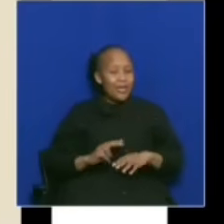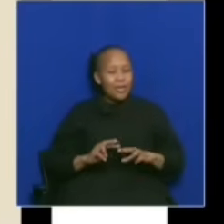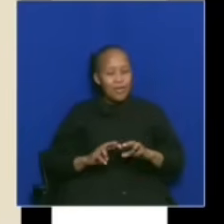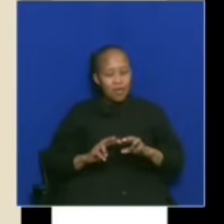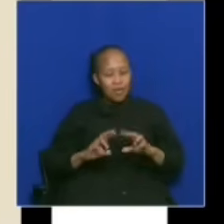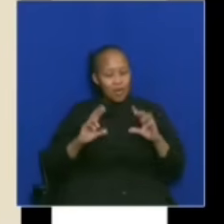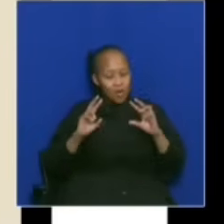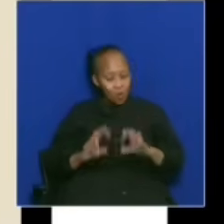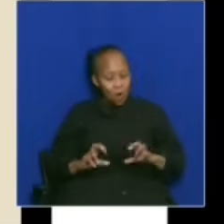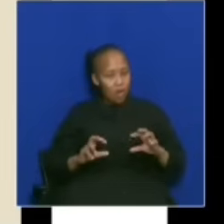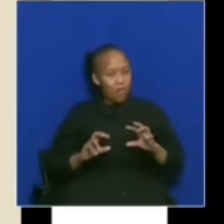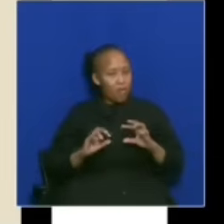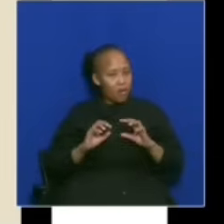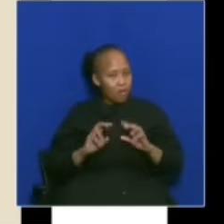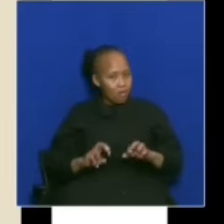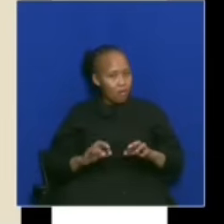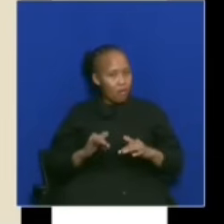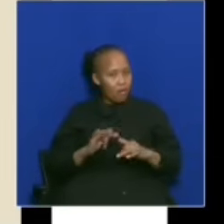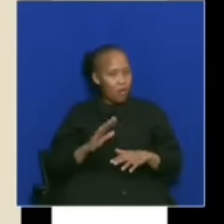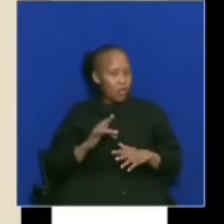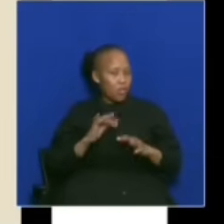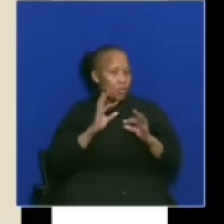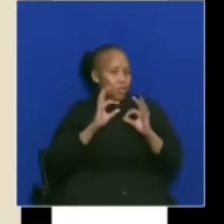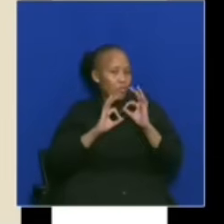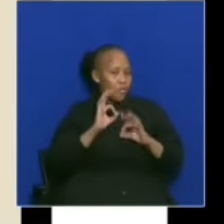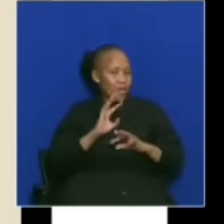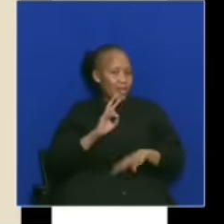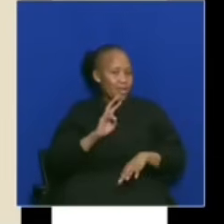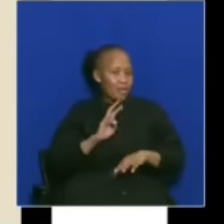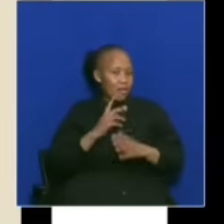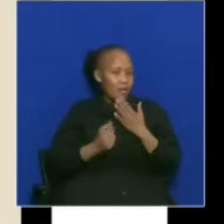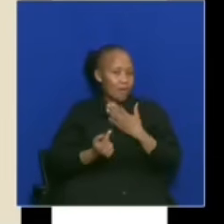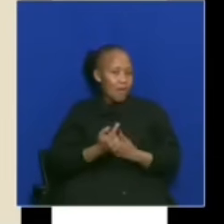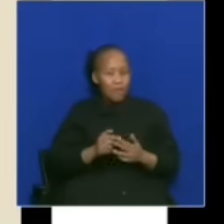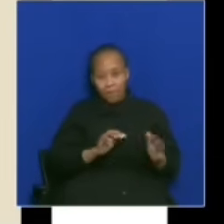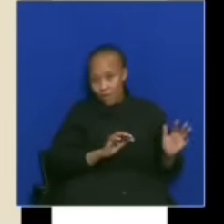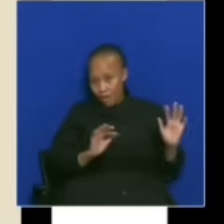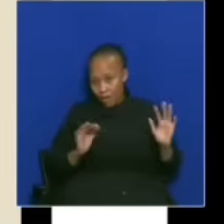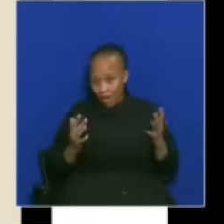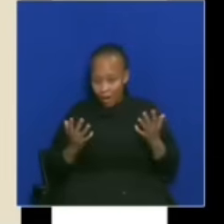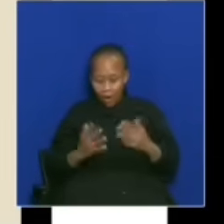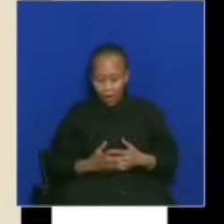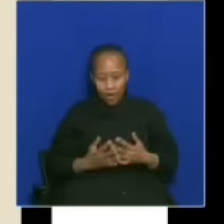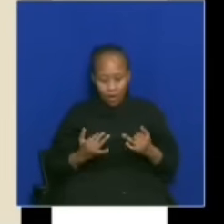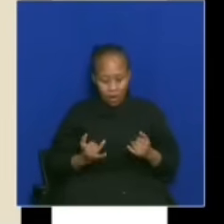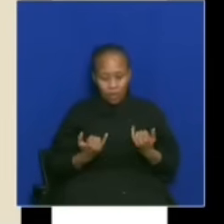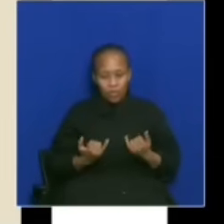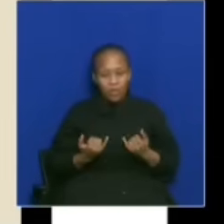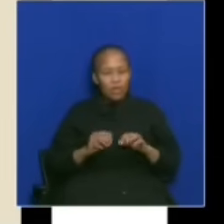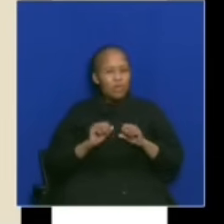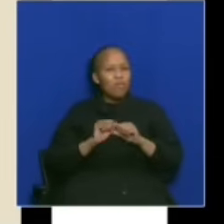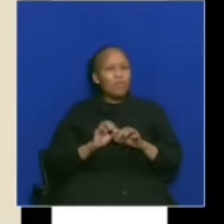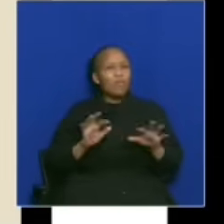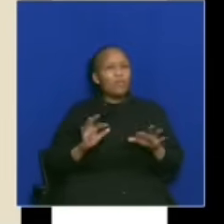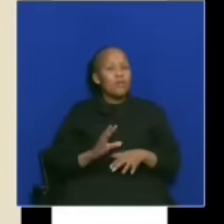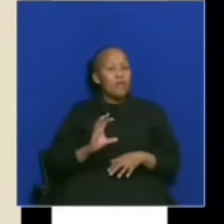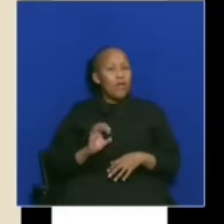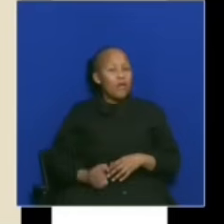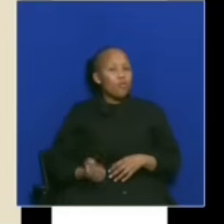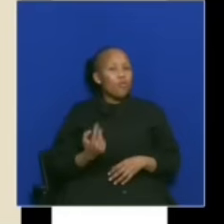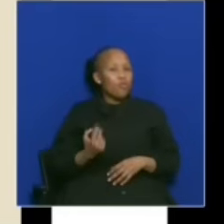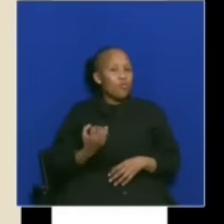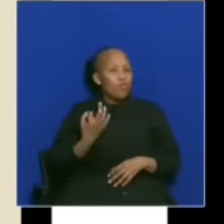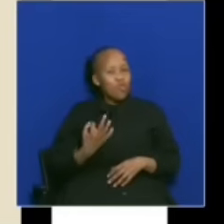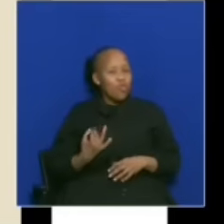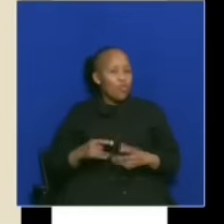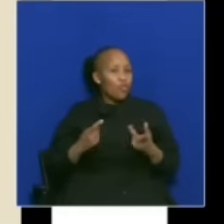happen. The new report by market researchers Ipsos, which is published today, reveals 2 in 3 shops in the hotspot provinces of Free